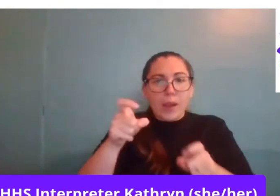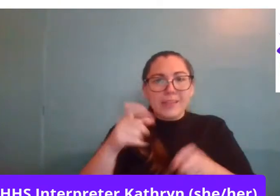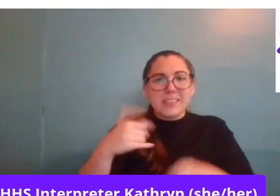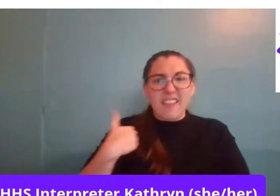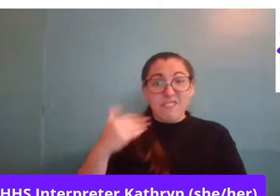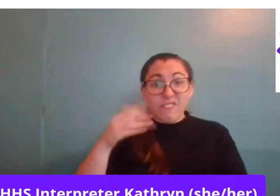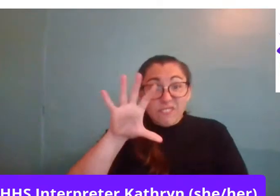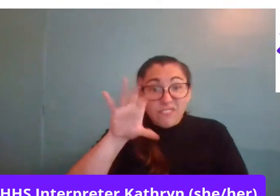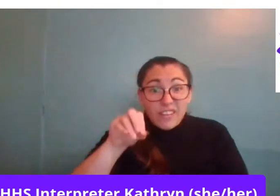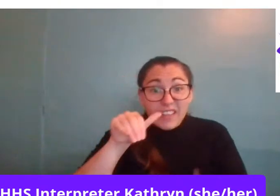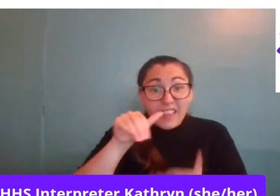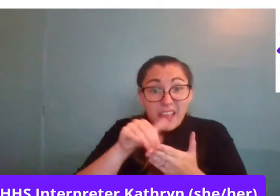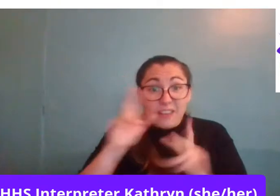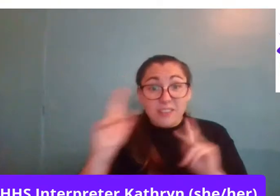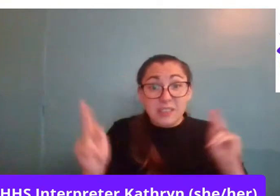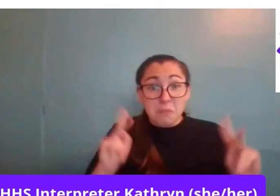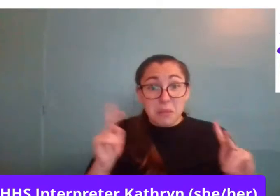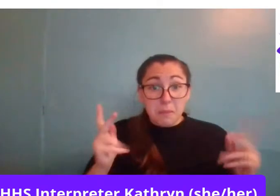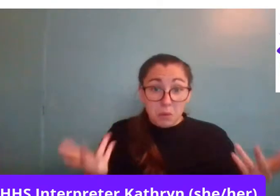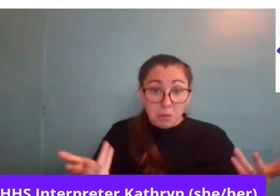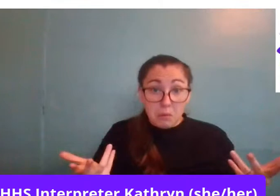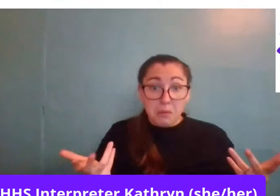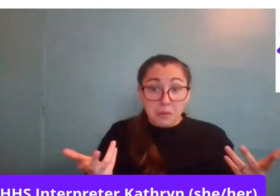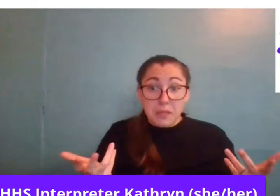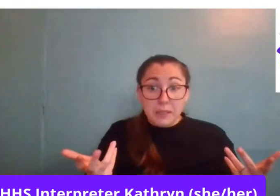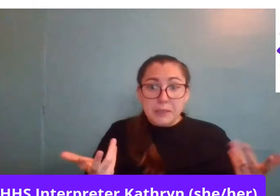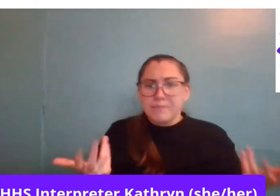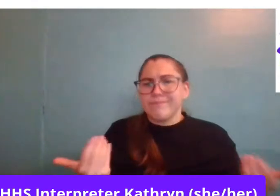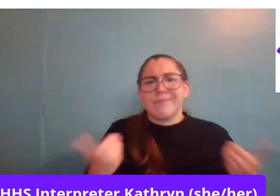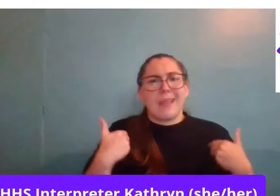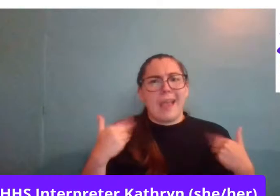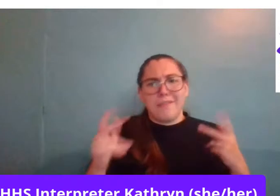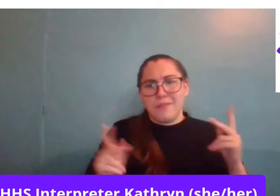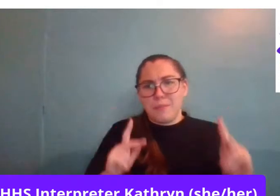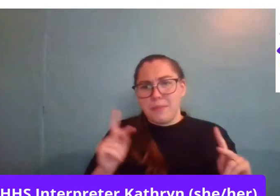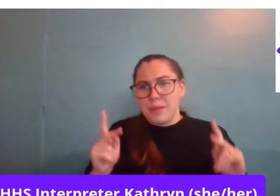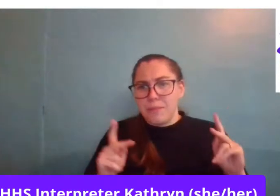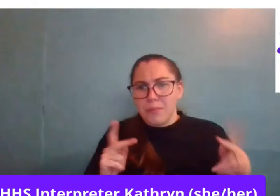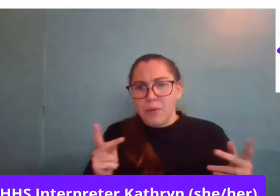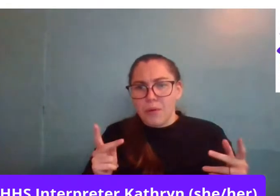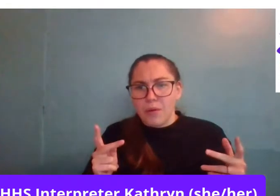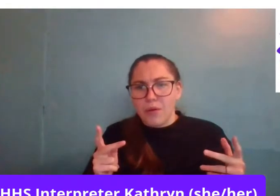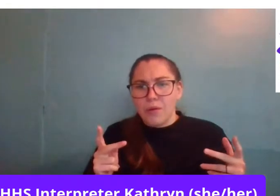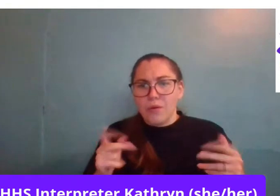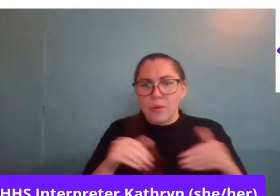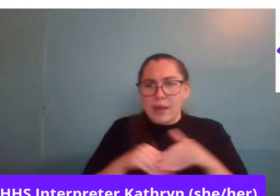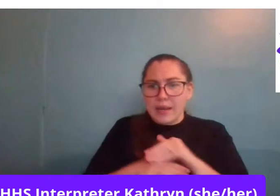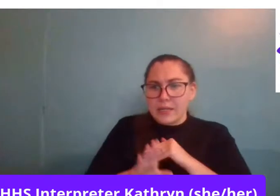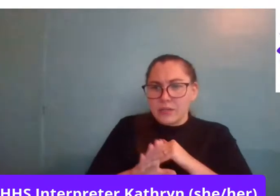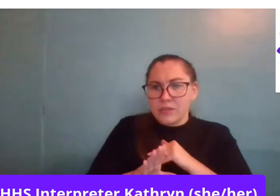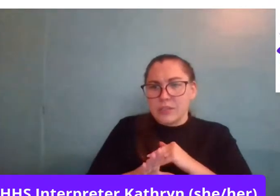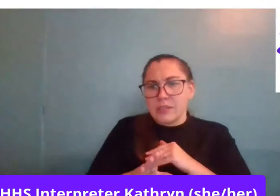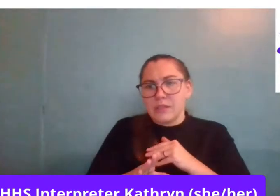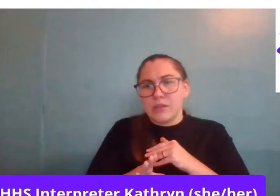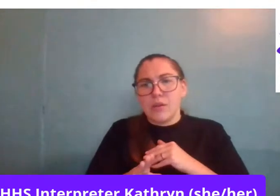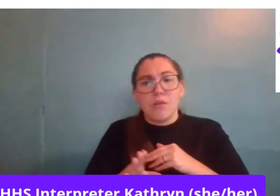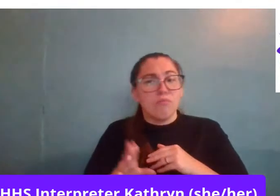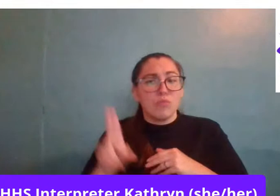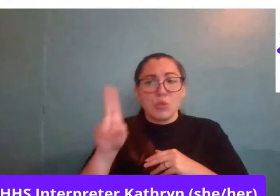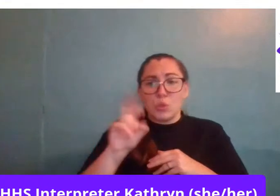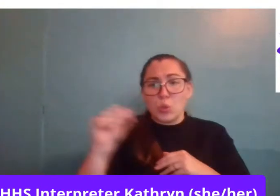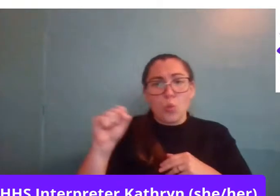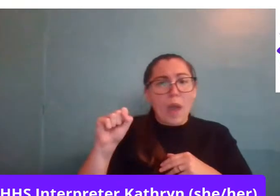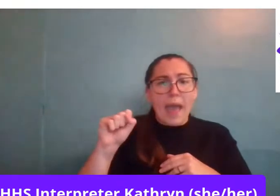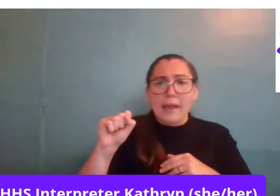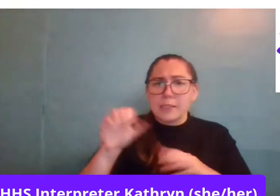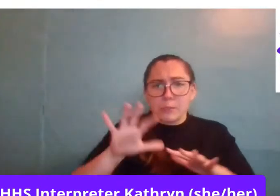people. And there are people who enter in from all across the United States and different